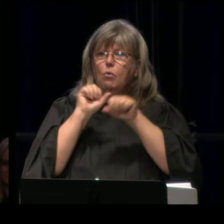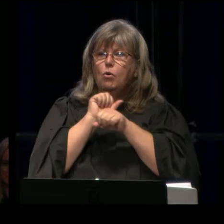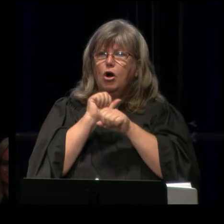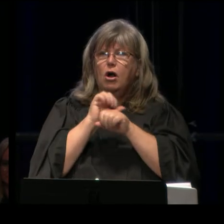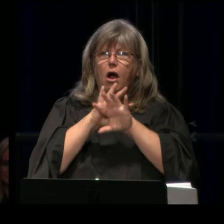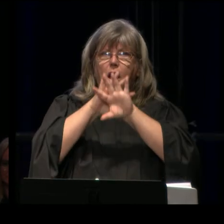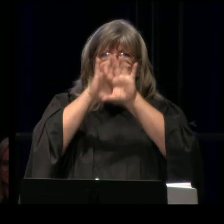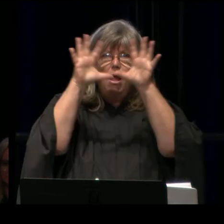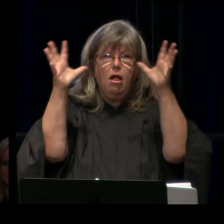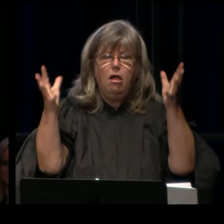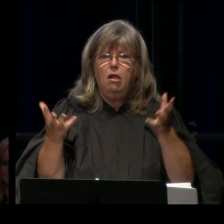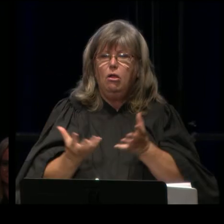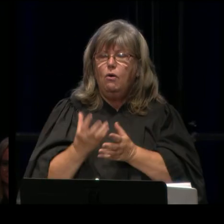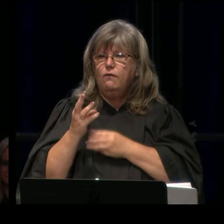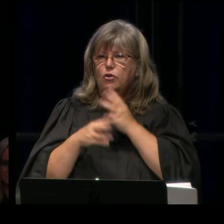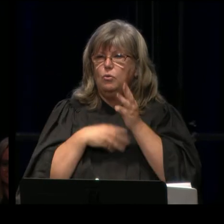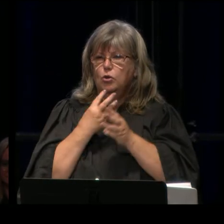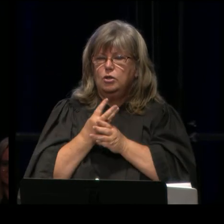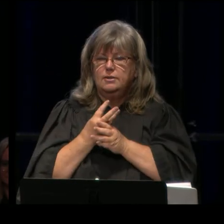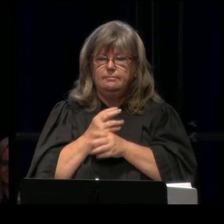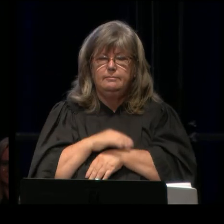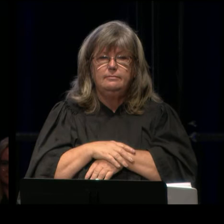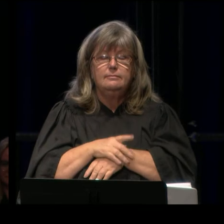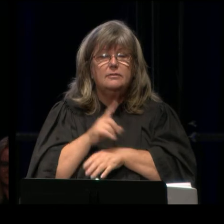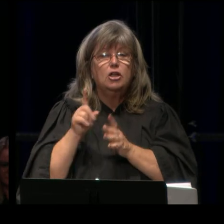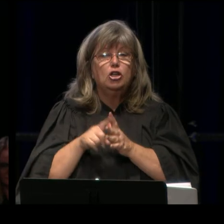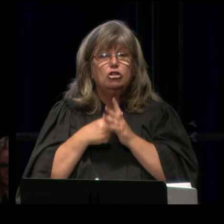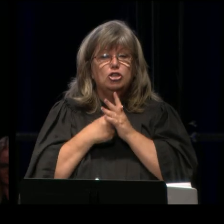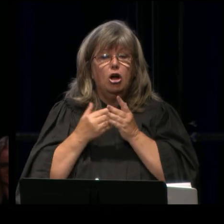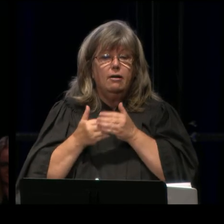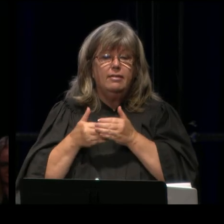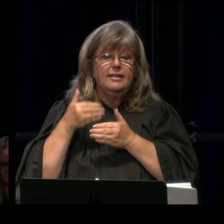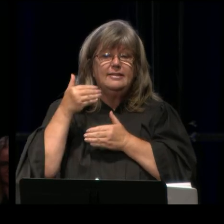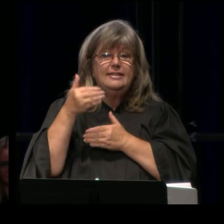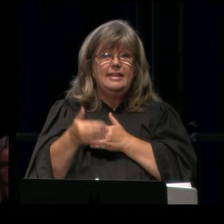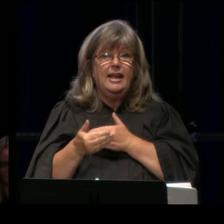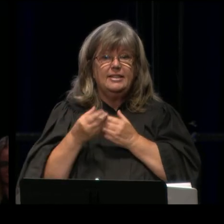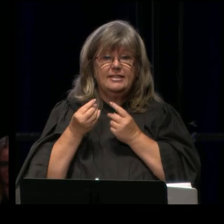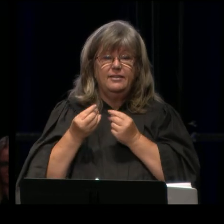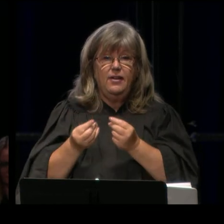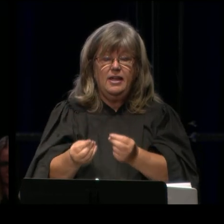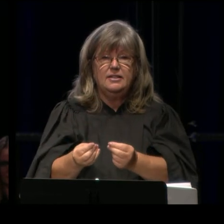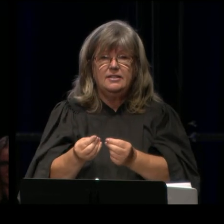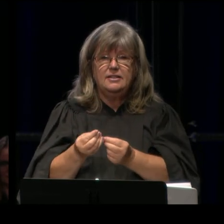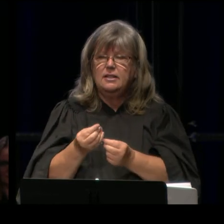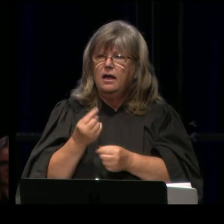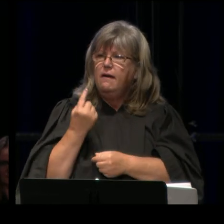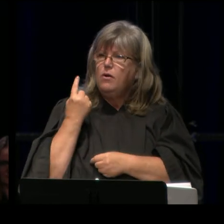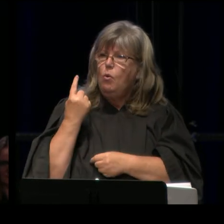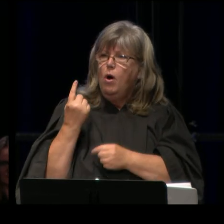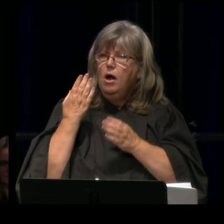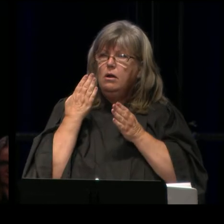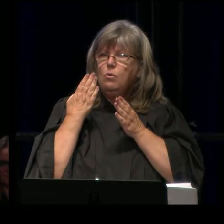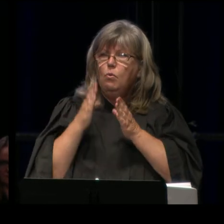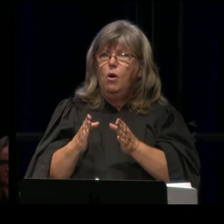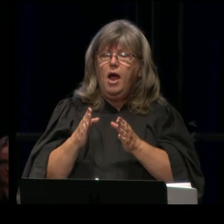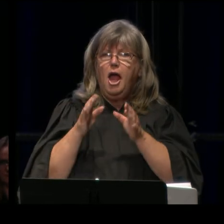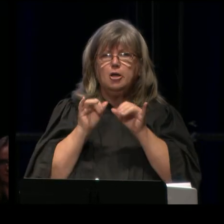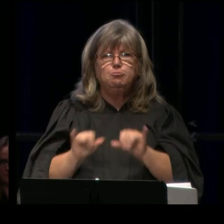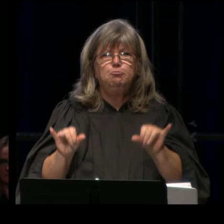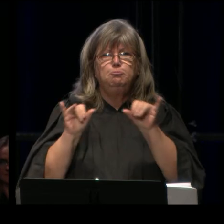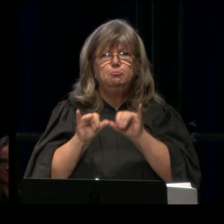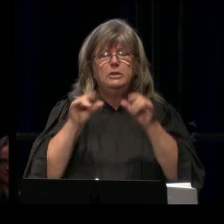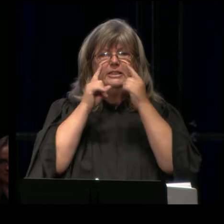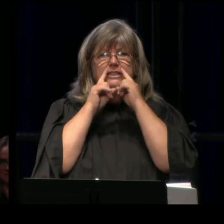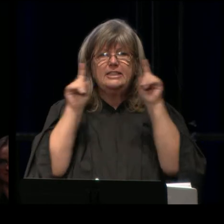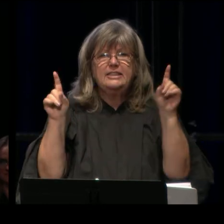you embark on this next phase, remember that there is no single path to success. You